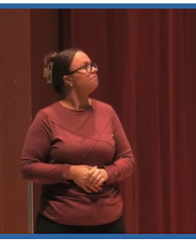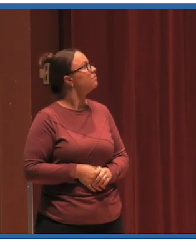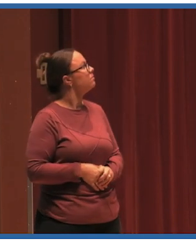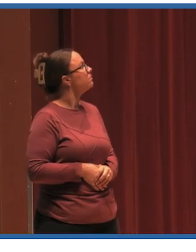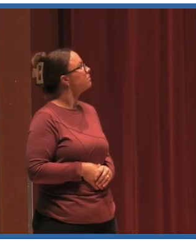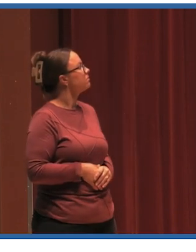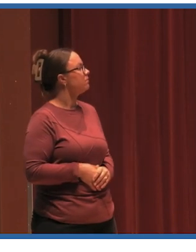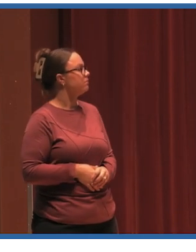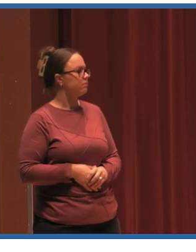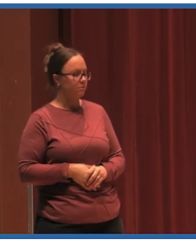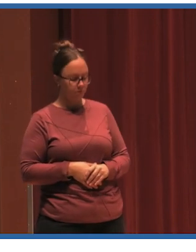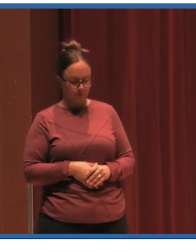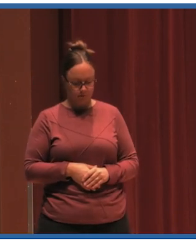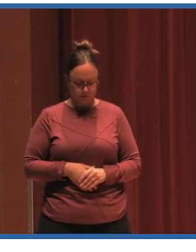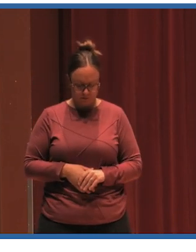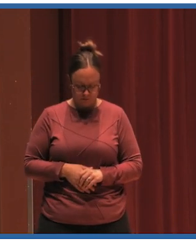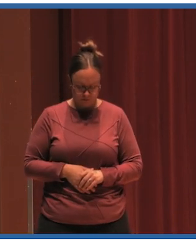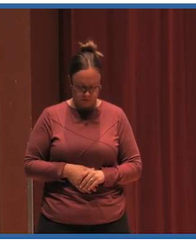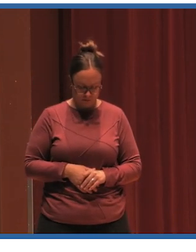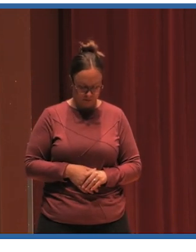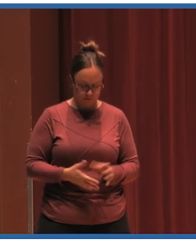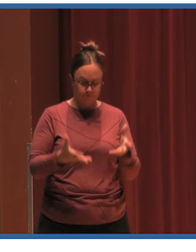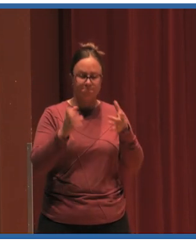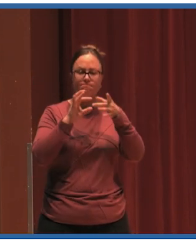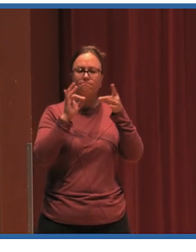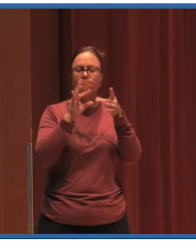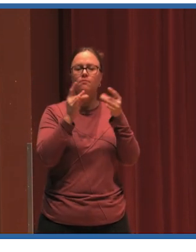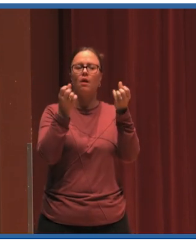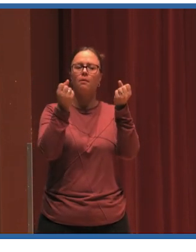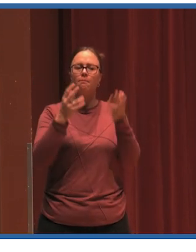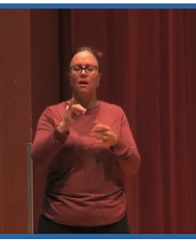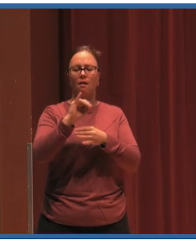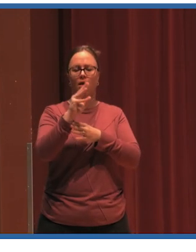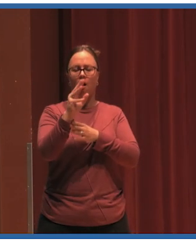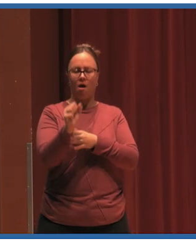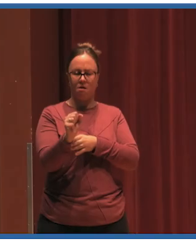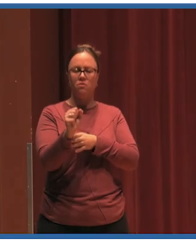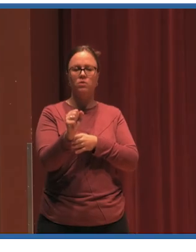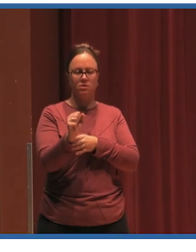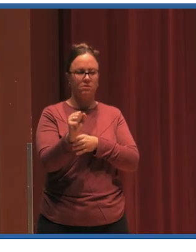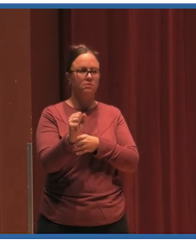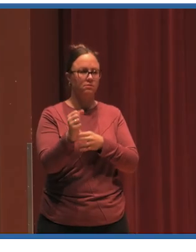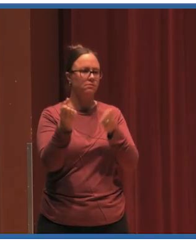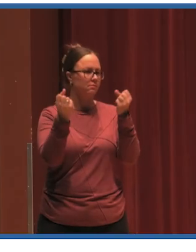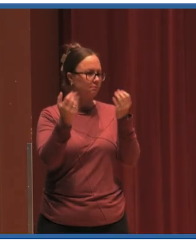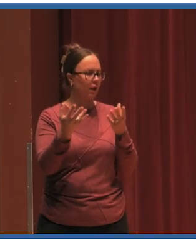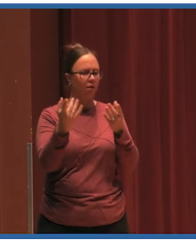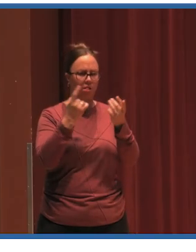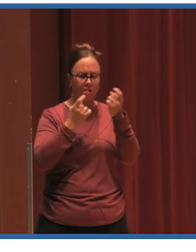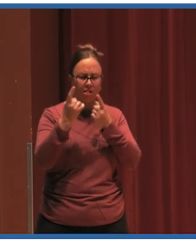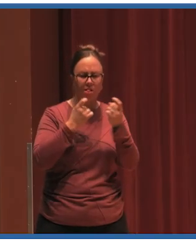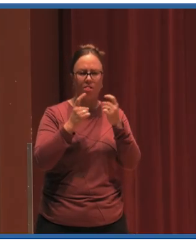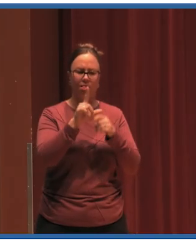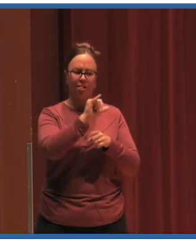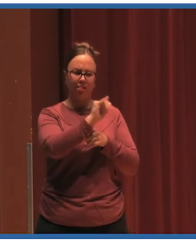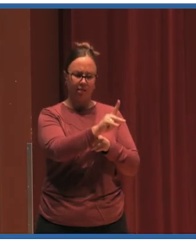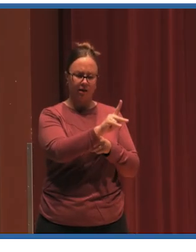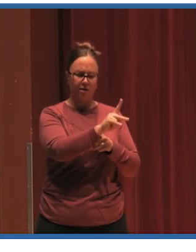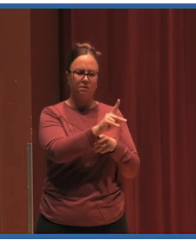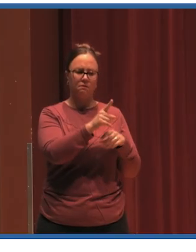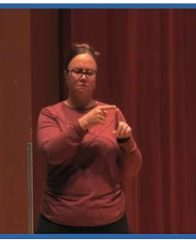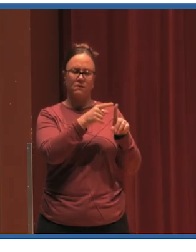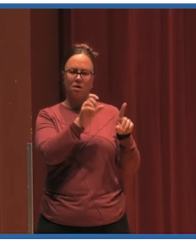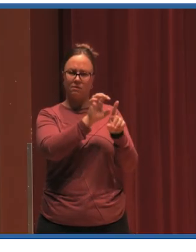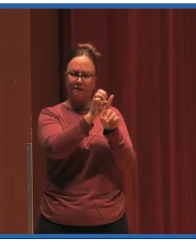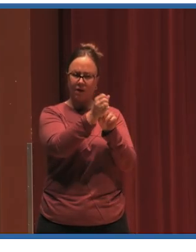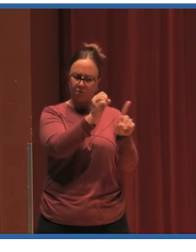I want to address up front that many Iowans understandably have a lot of questions about potential links between environmental exposures